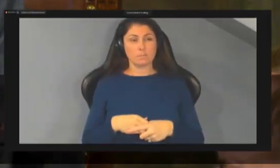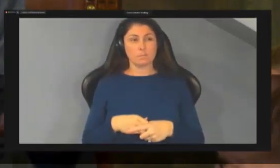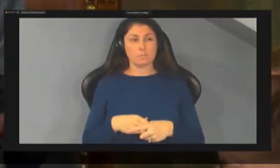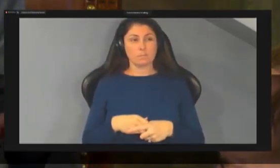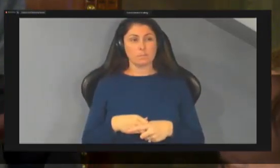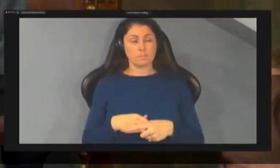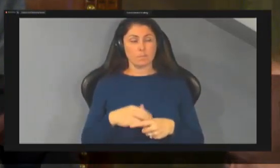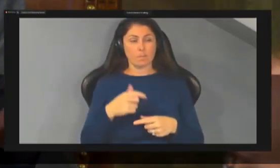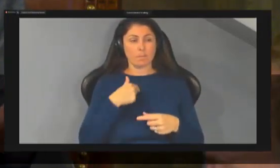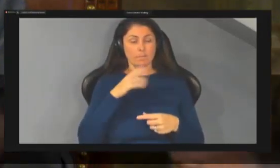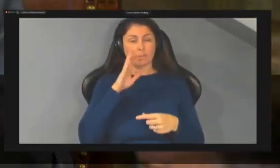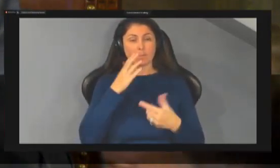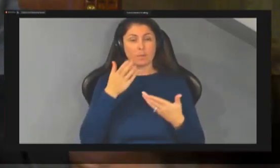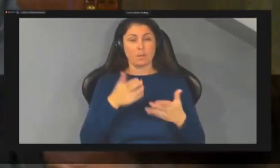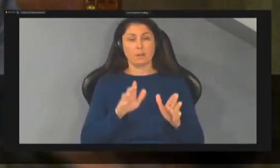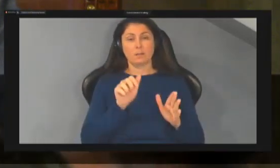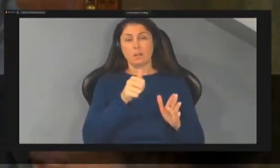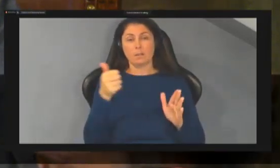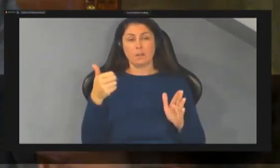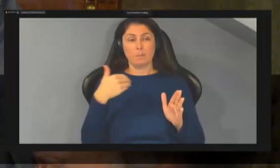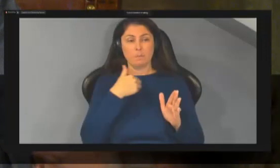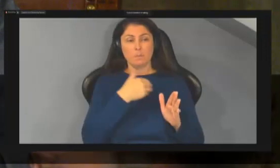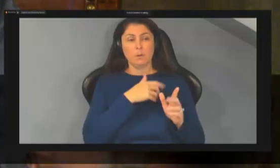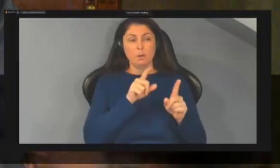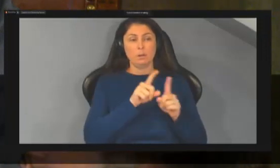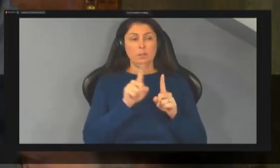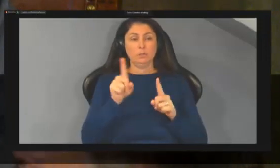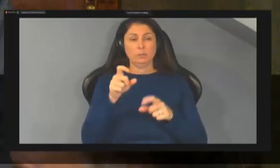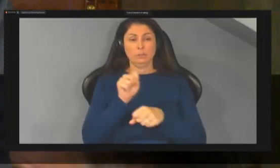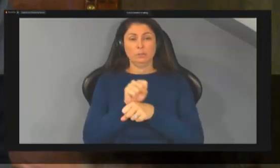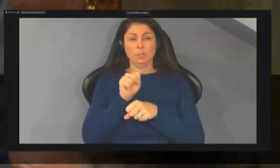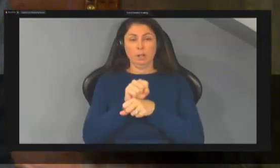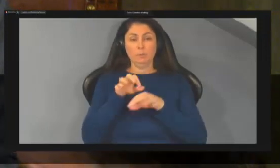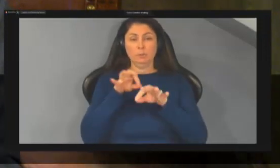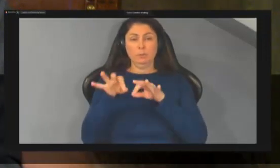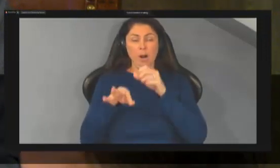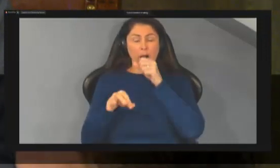I will let other members take it again, and also just the job description here.